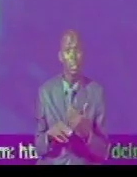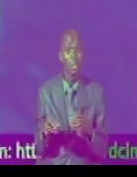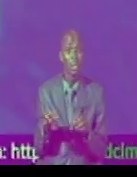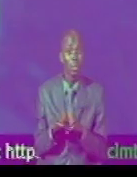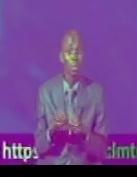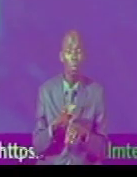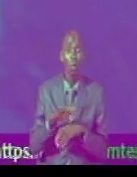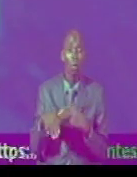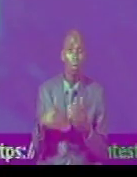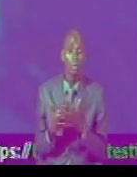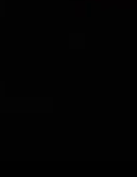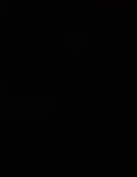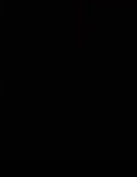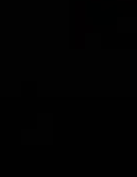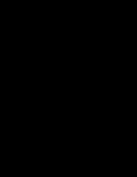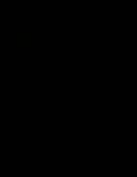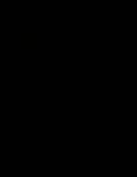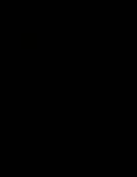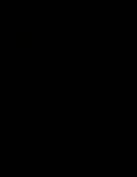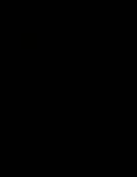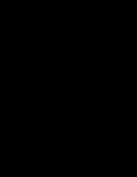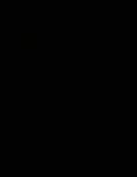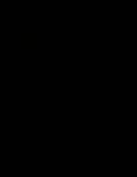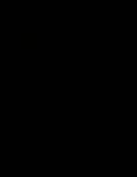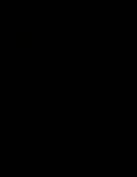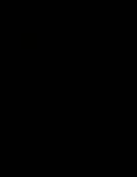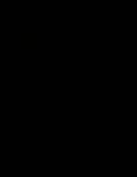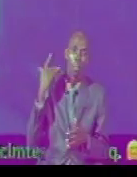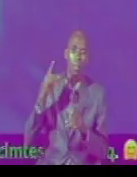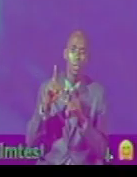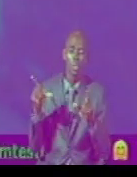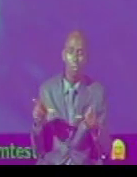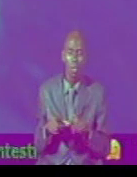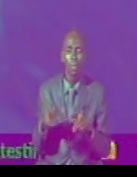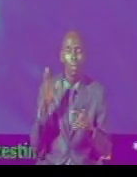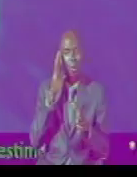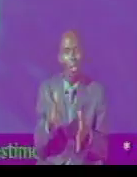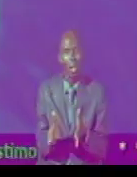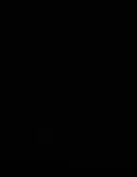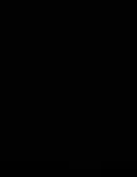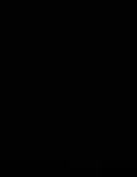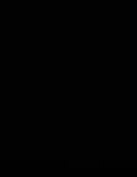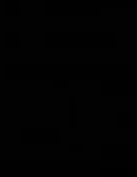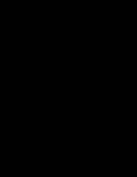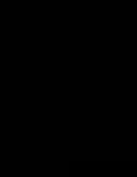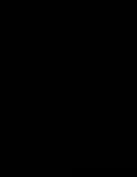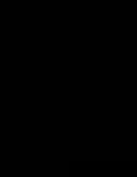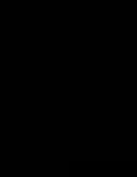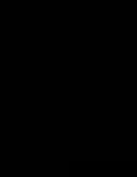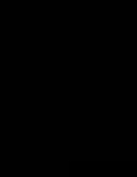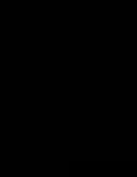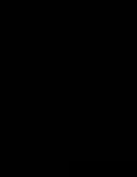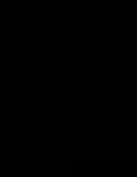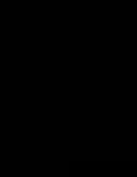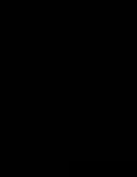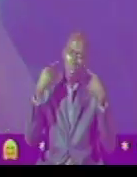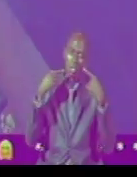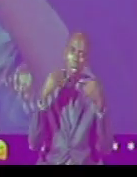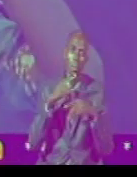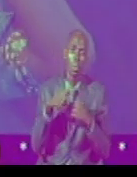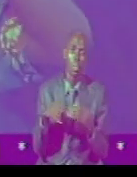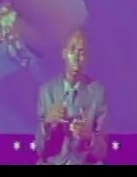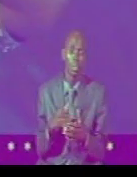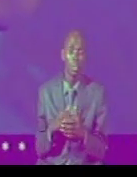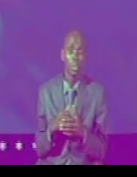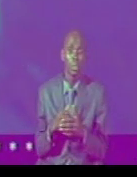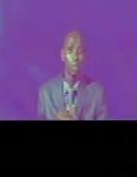teachers in my former location, she used to say, I don't used to tell her. I only laugh about.